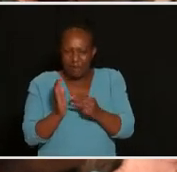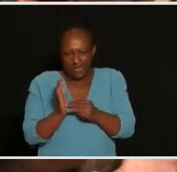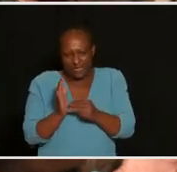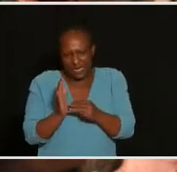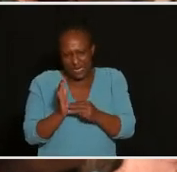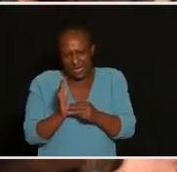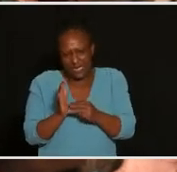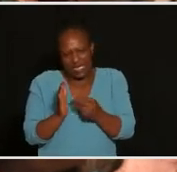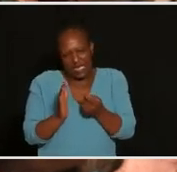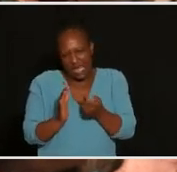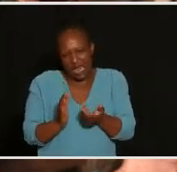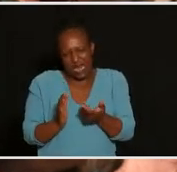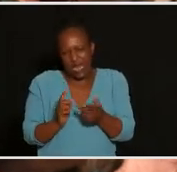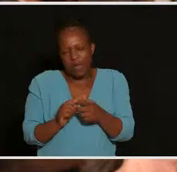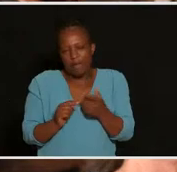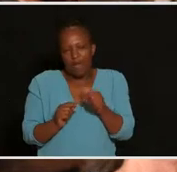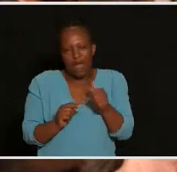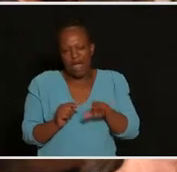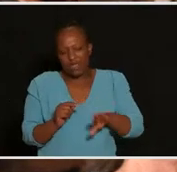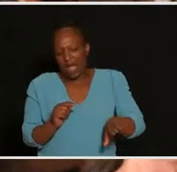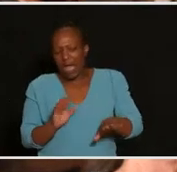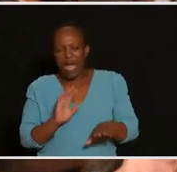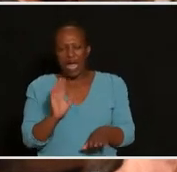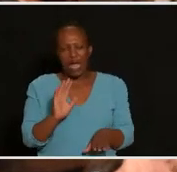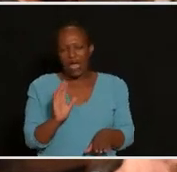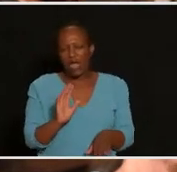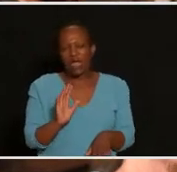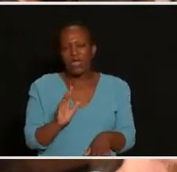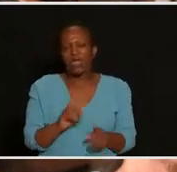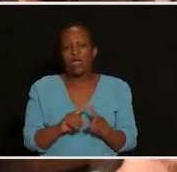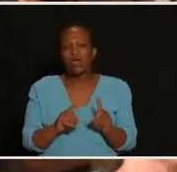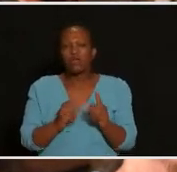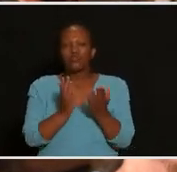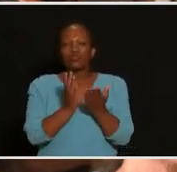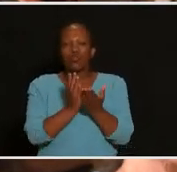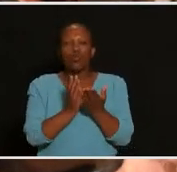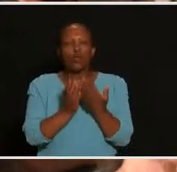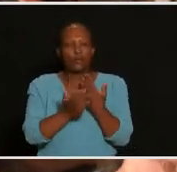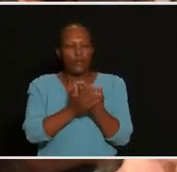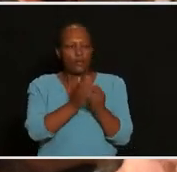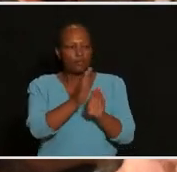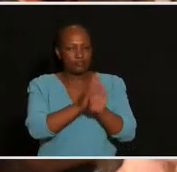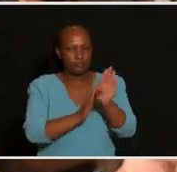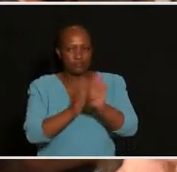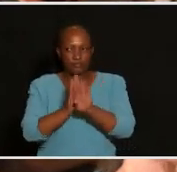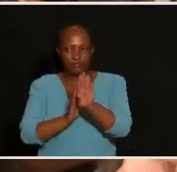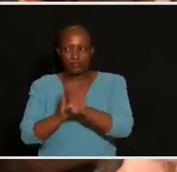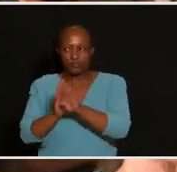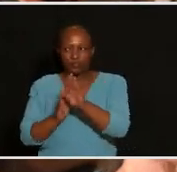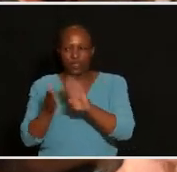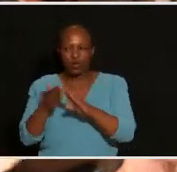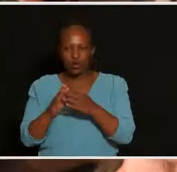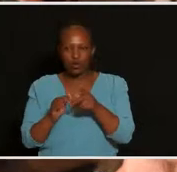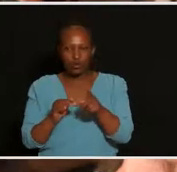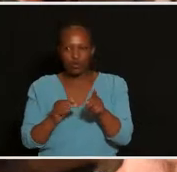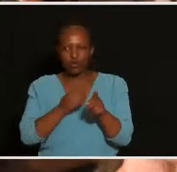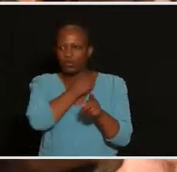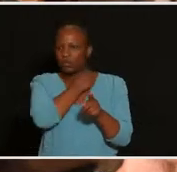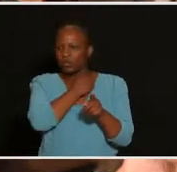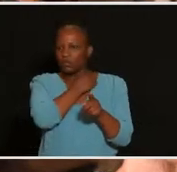I'm misadlining others but for the sake of school development within our communities